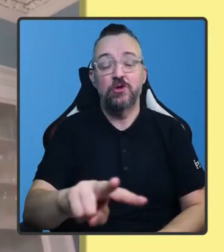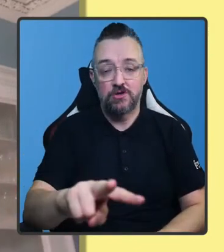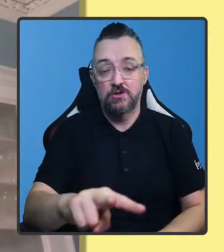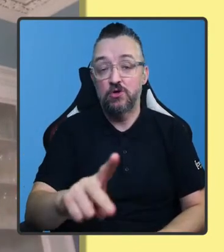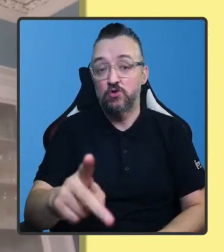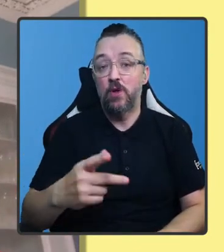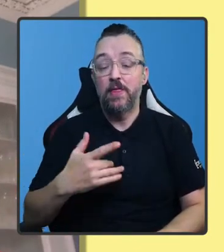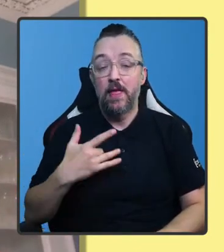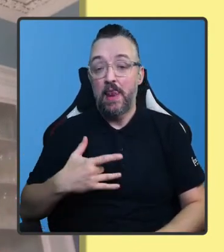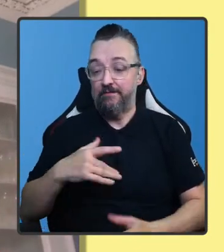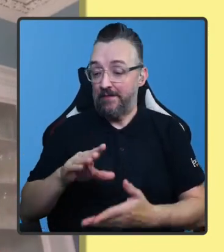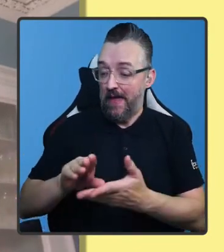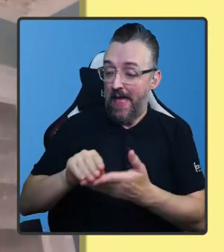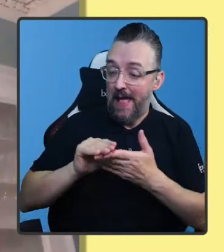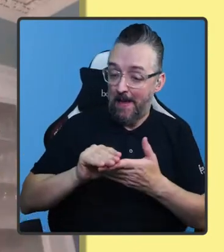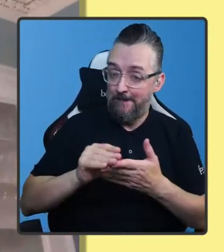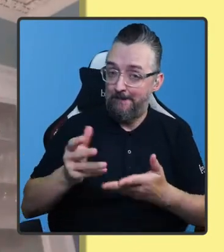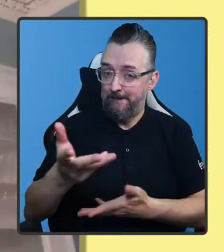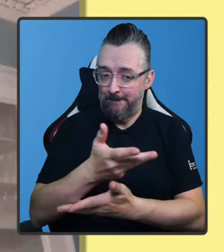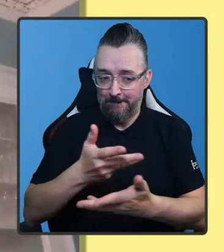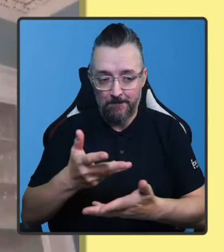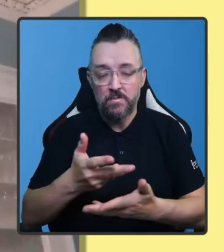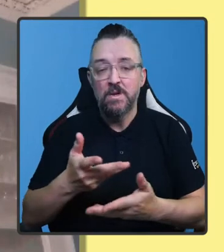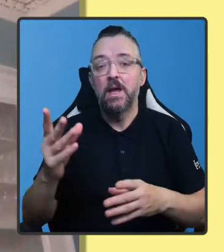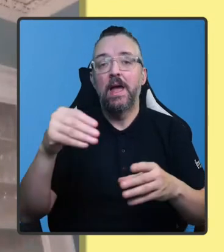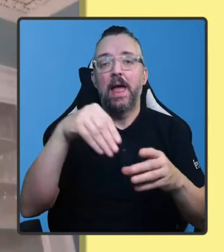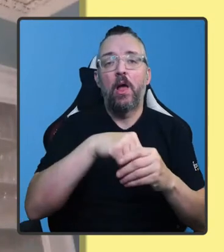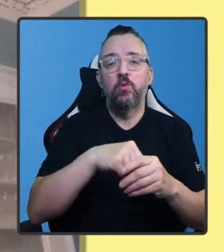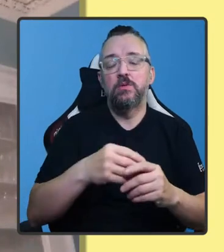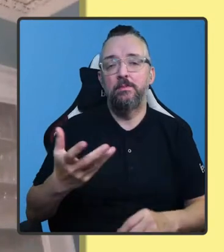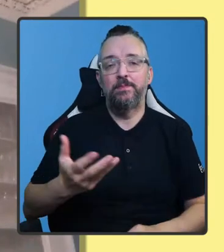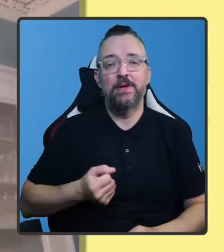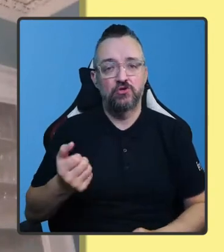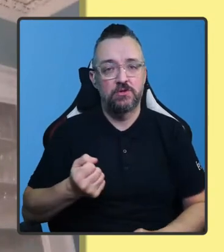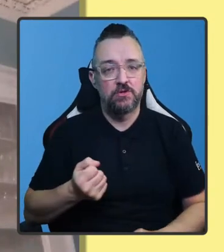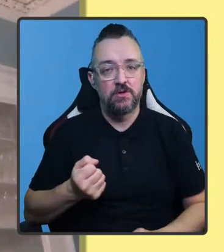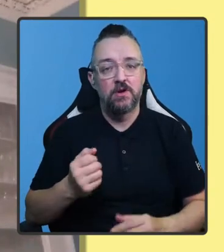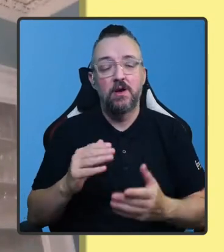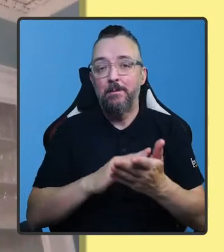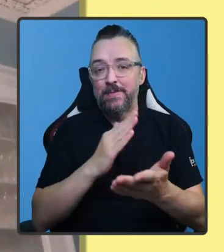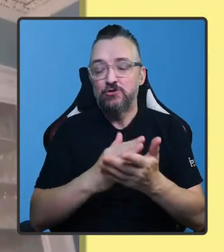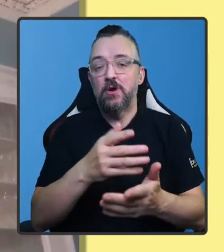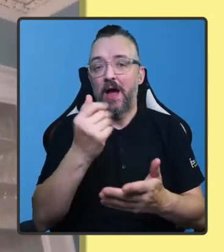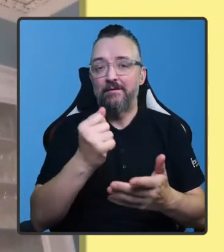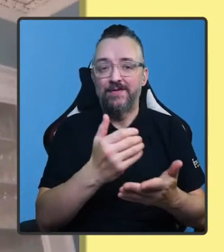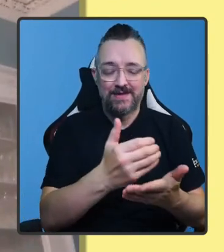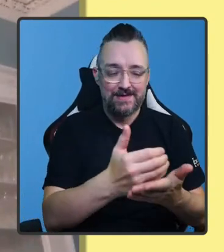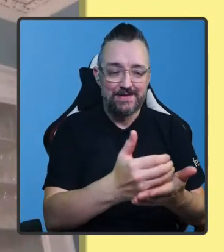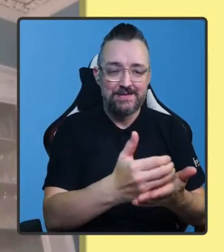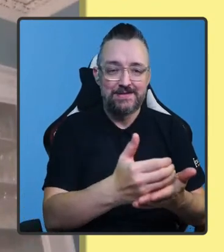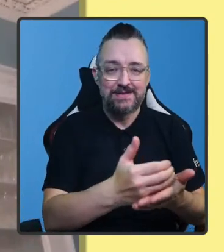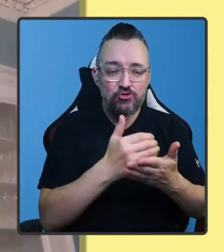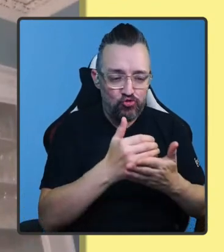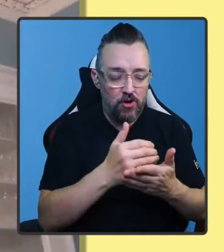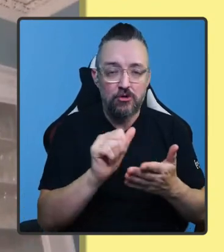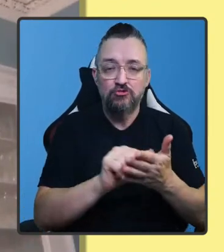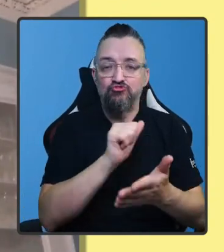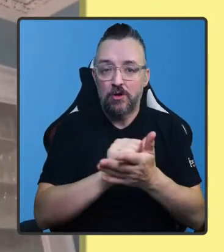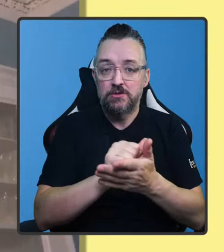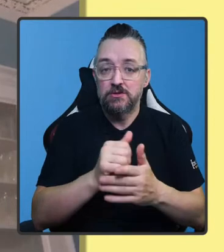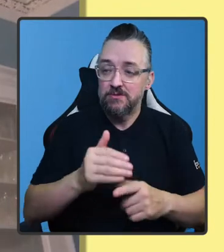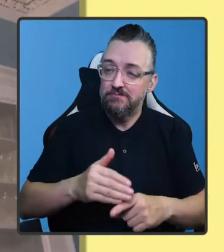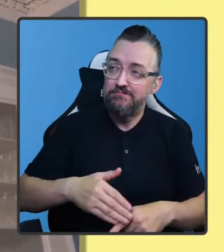Commission would include pension provision as part of its work to ensure secure living income for all throughout